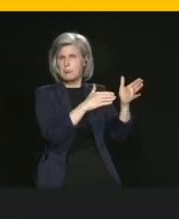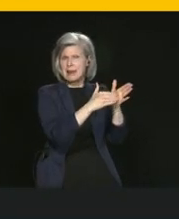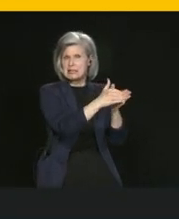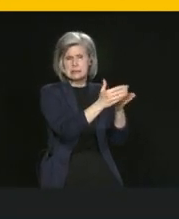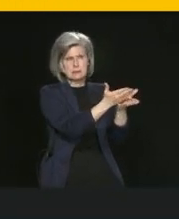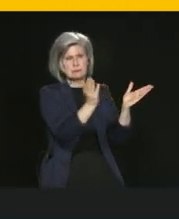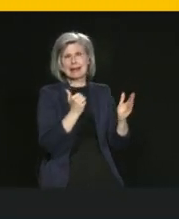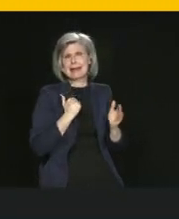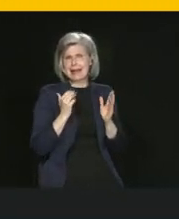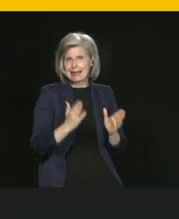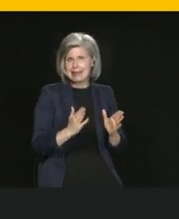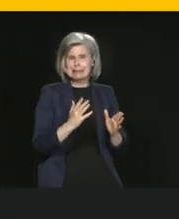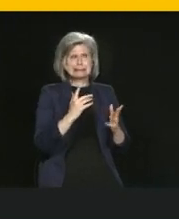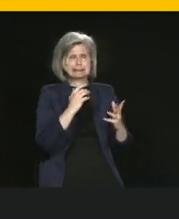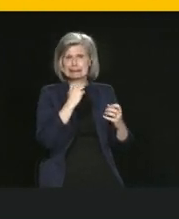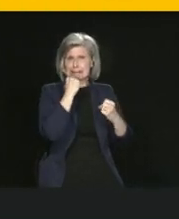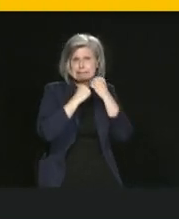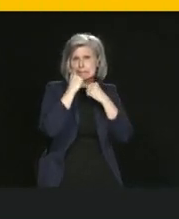meet.